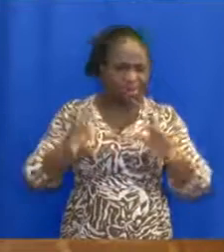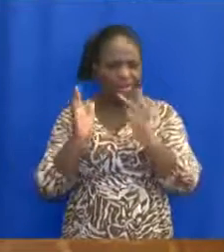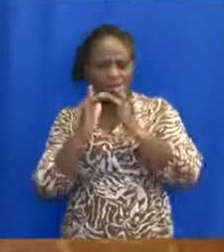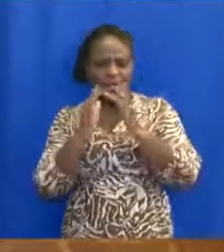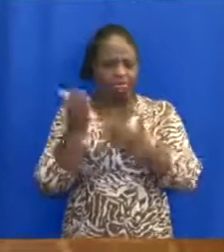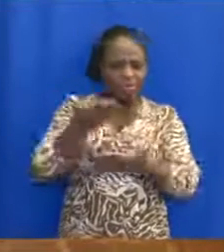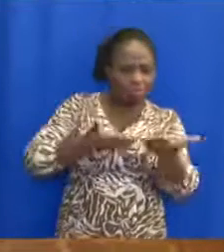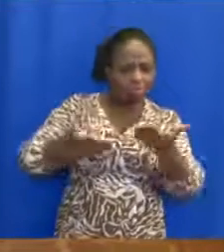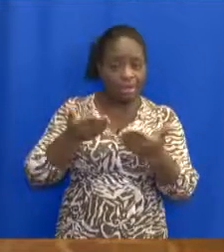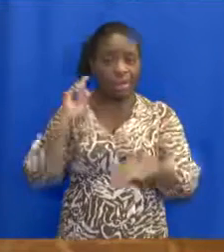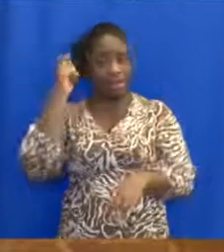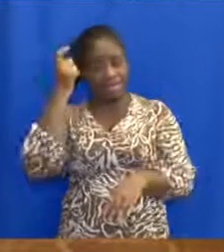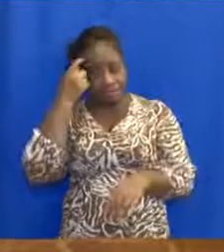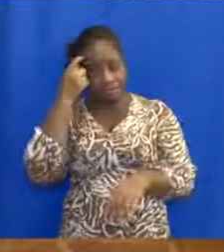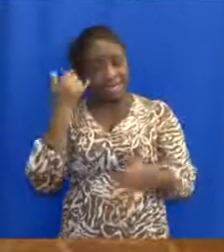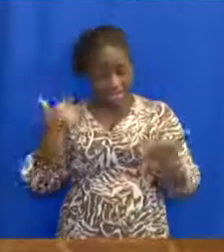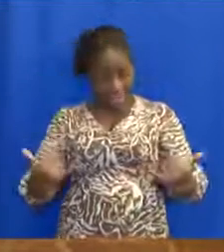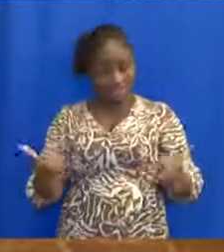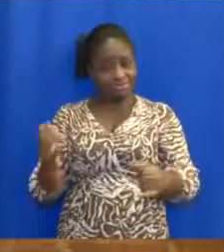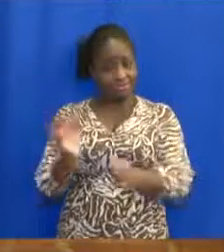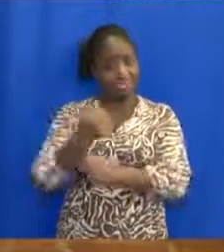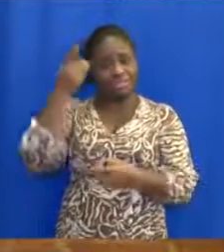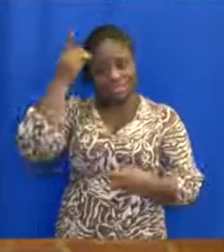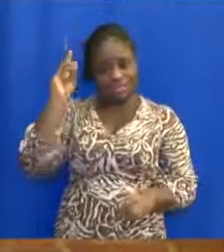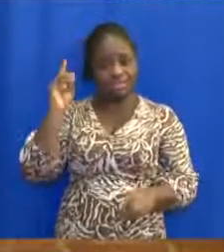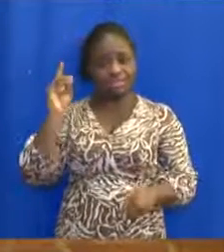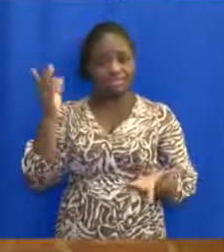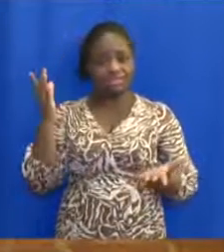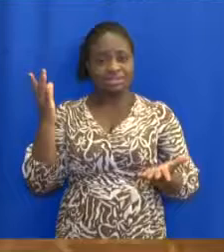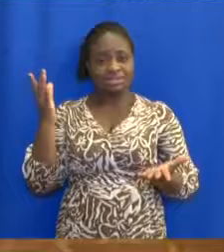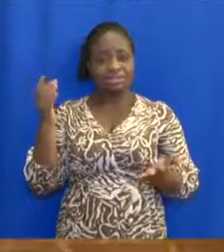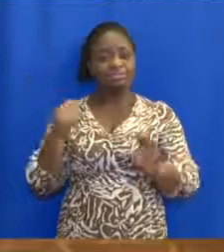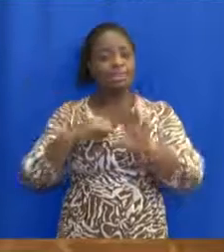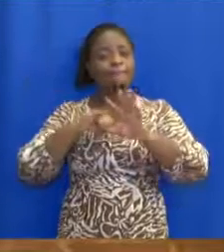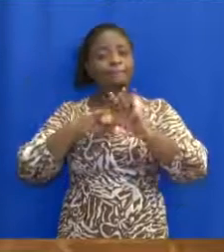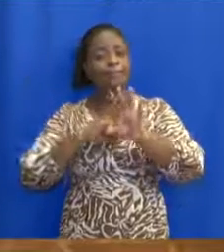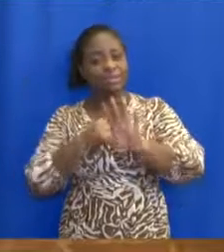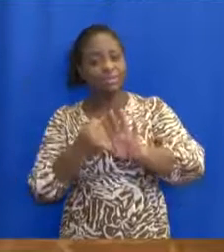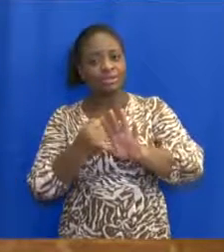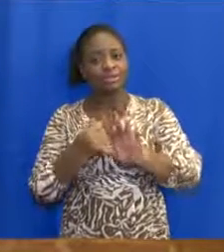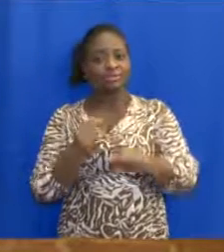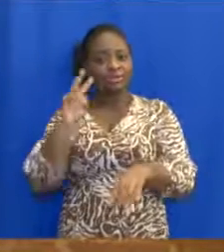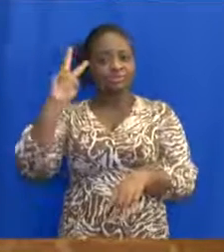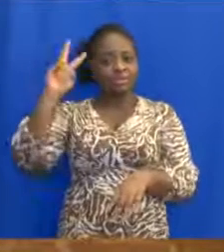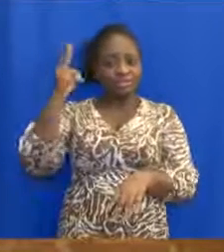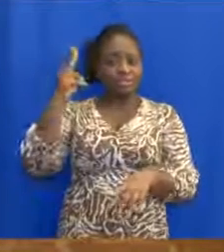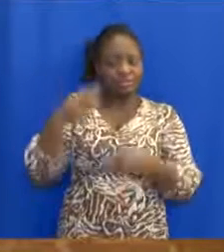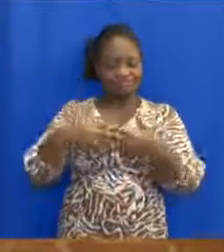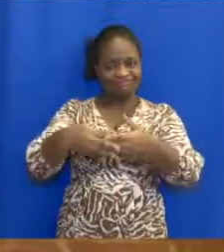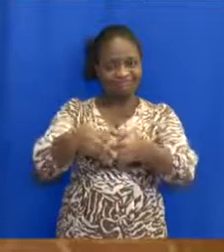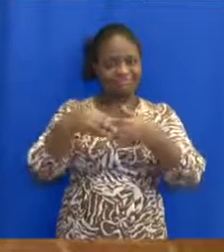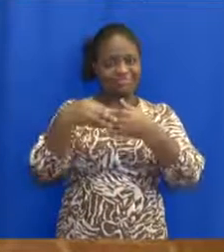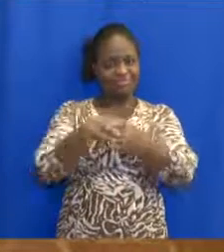consultations, government has taken the decision to embark upon the implementation of Phase 2 of the easing